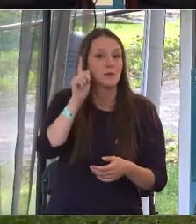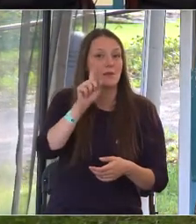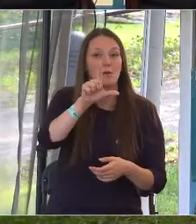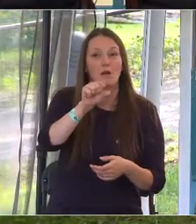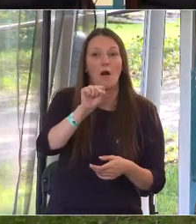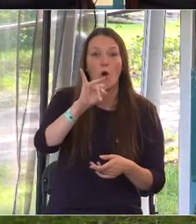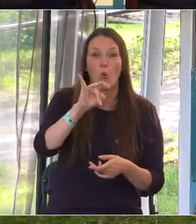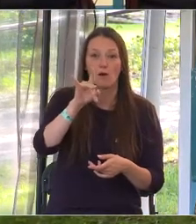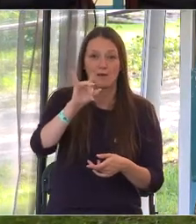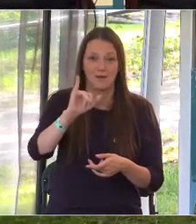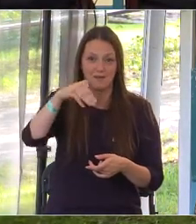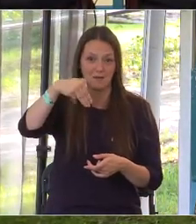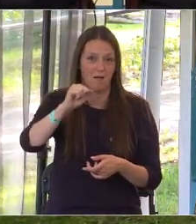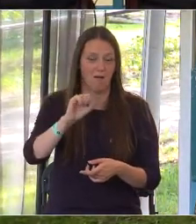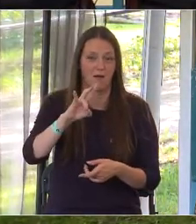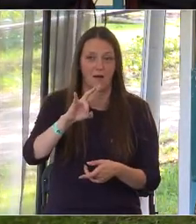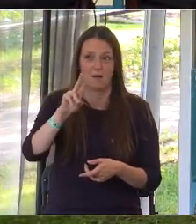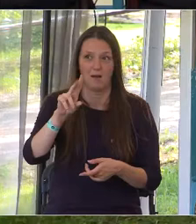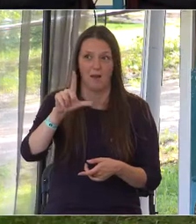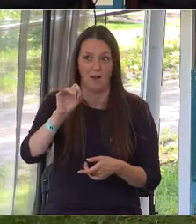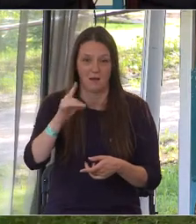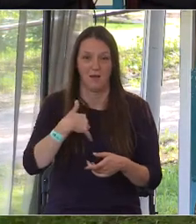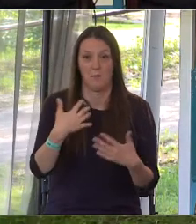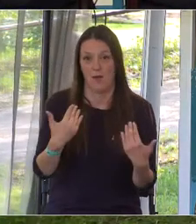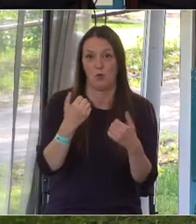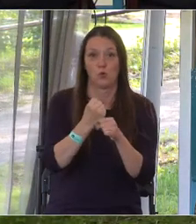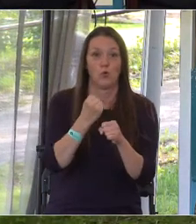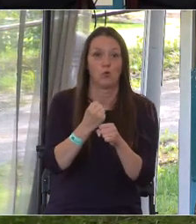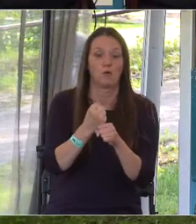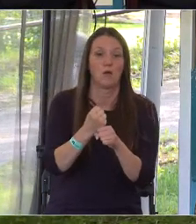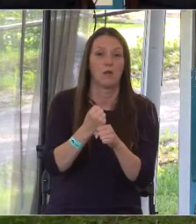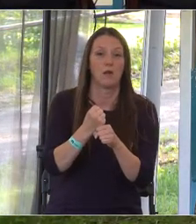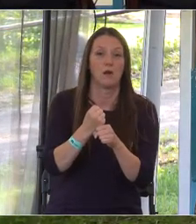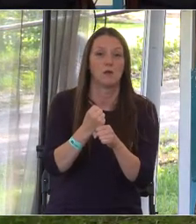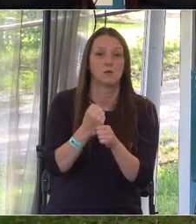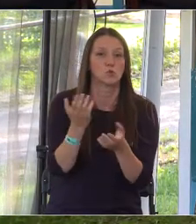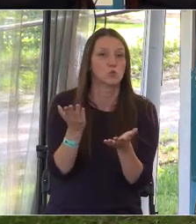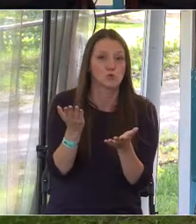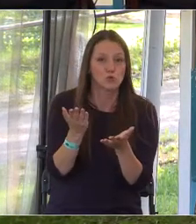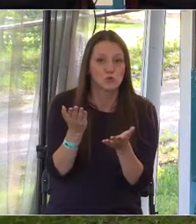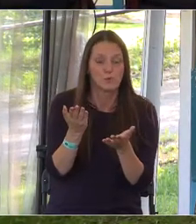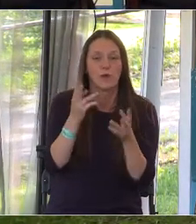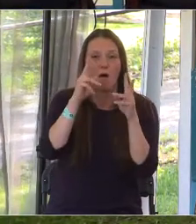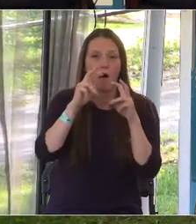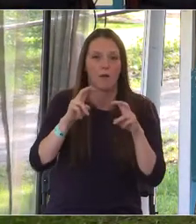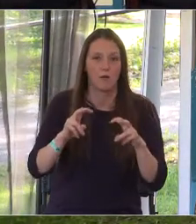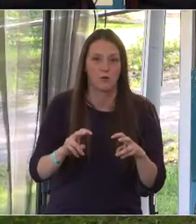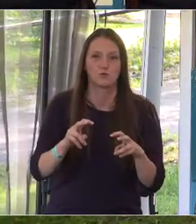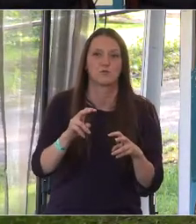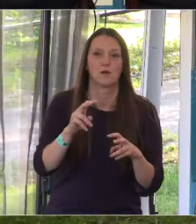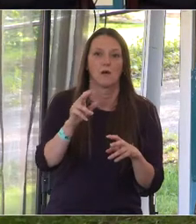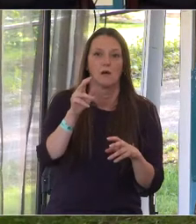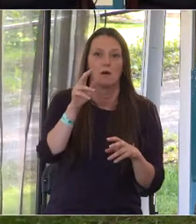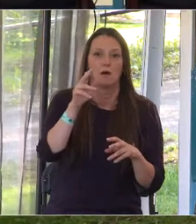Laura Kaufman. I am working right now as an analyst in the Information